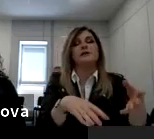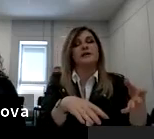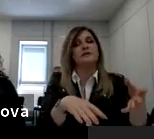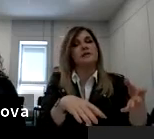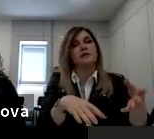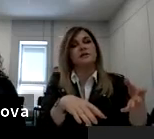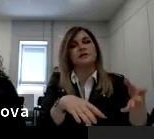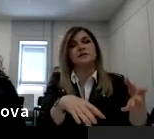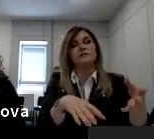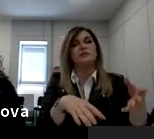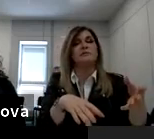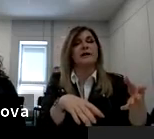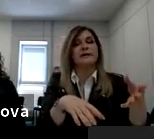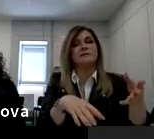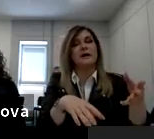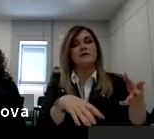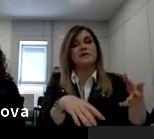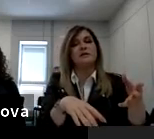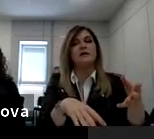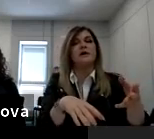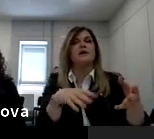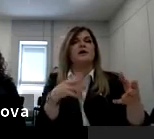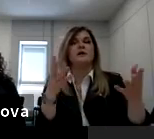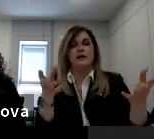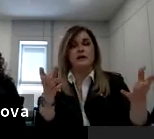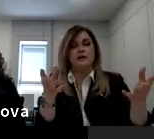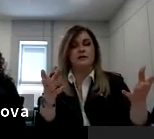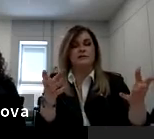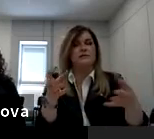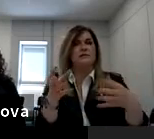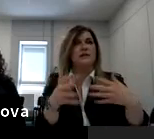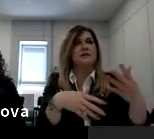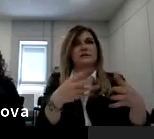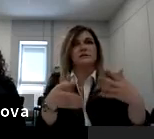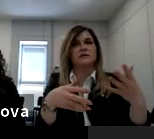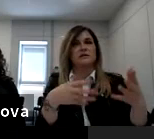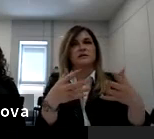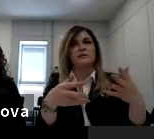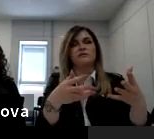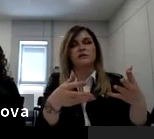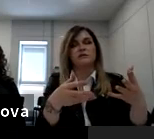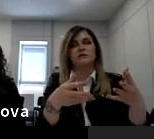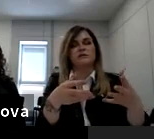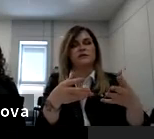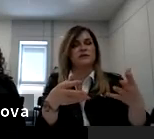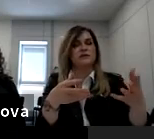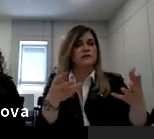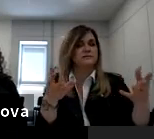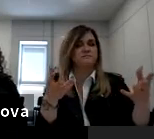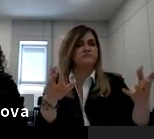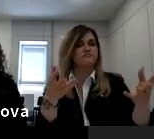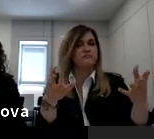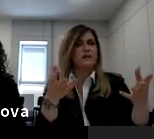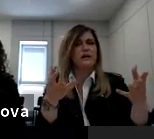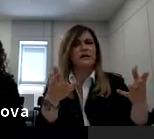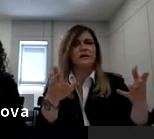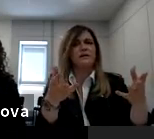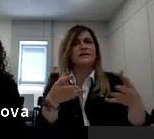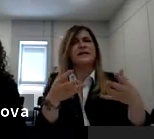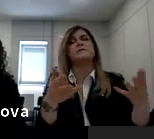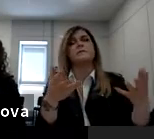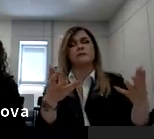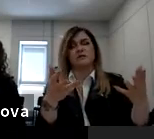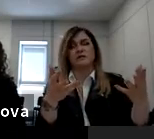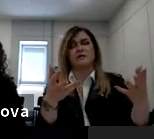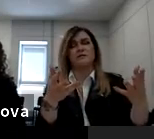and very convenient system of bayonet mounting. Again, because it is mounted in,